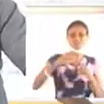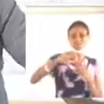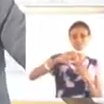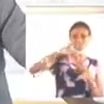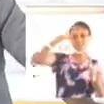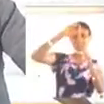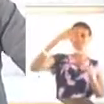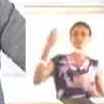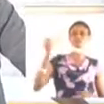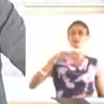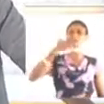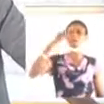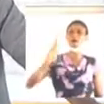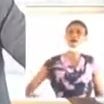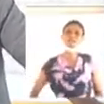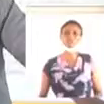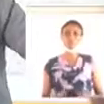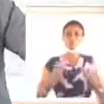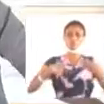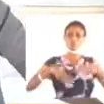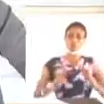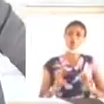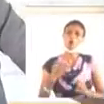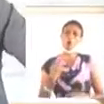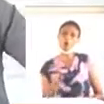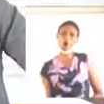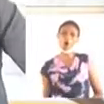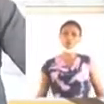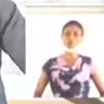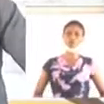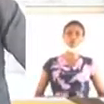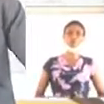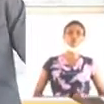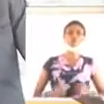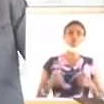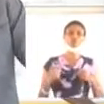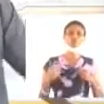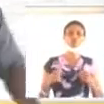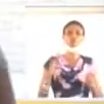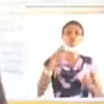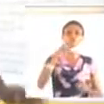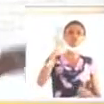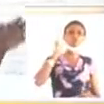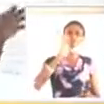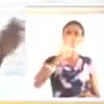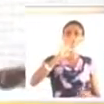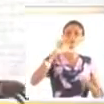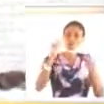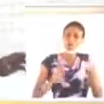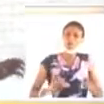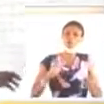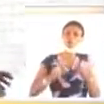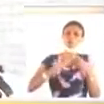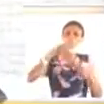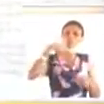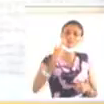Especially the bad aspect of dressing and all that. We should be able to tell the